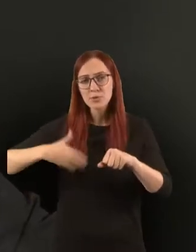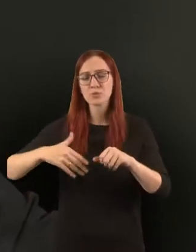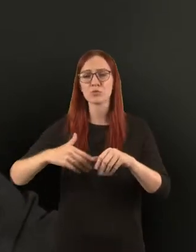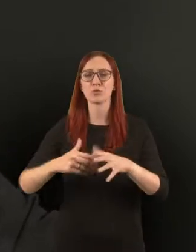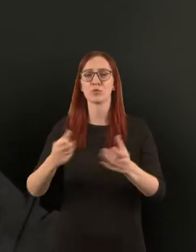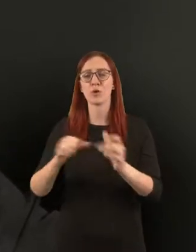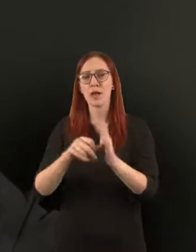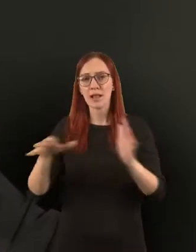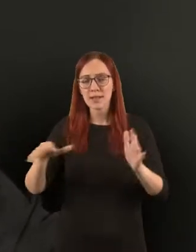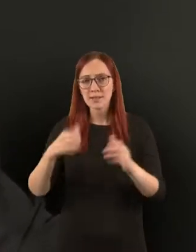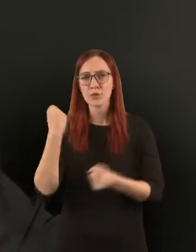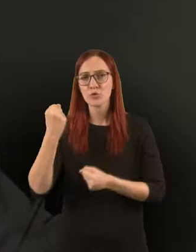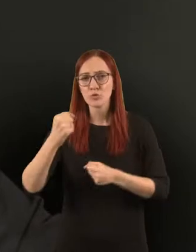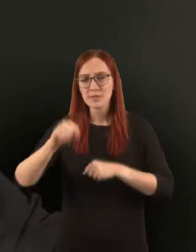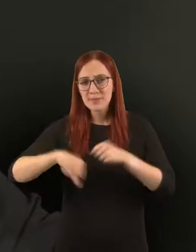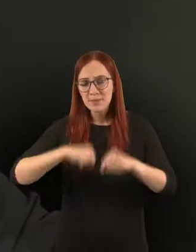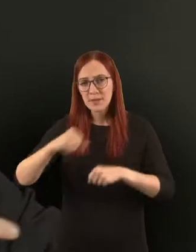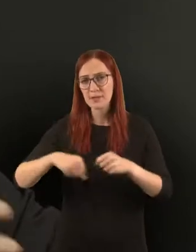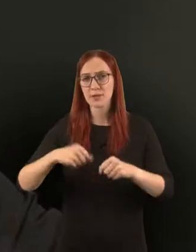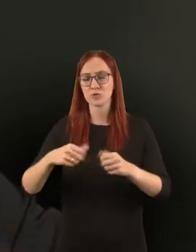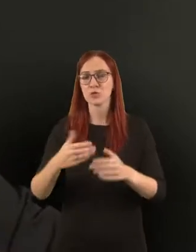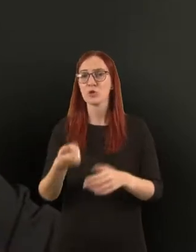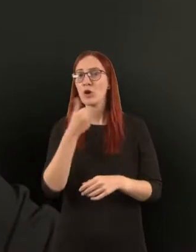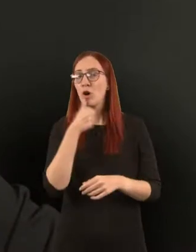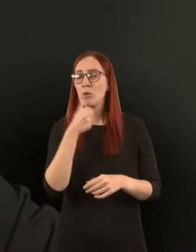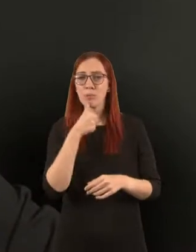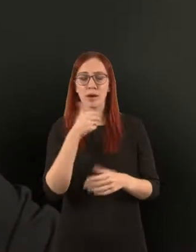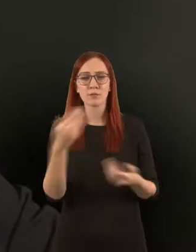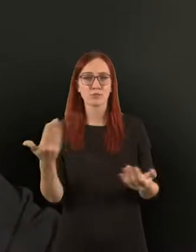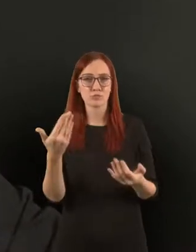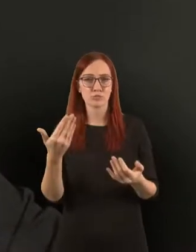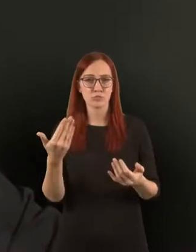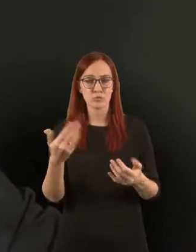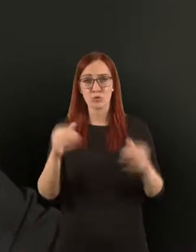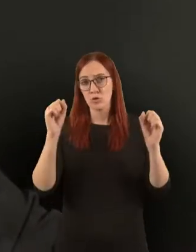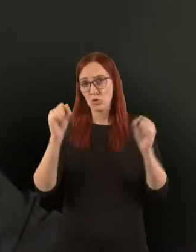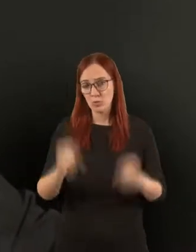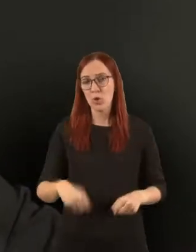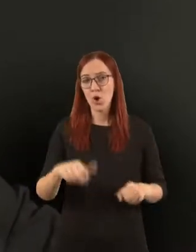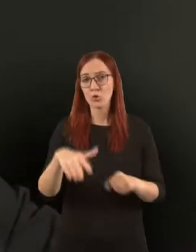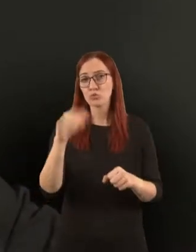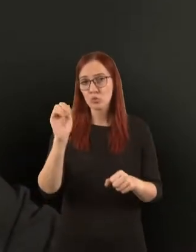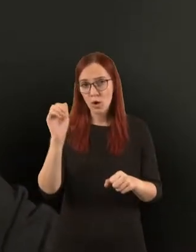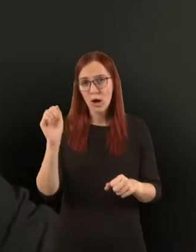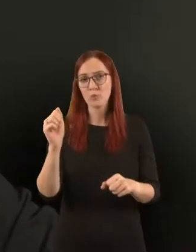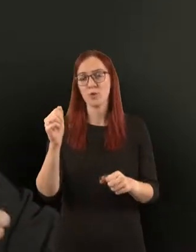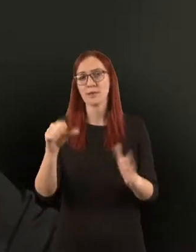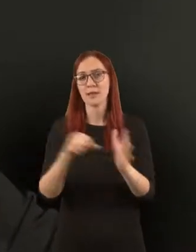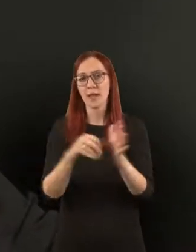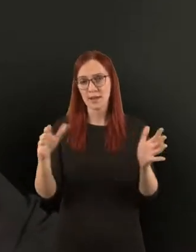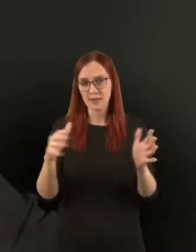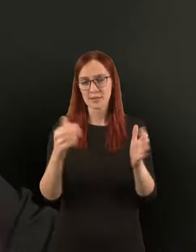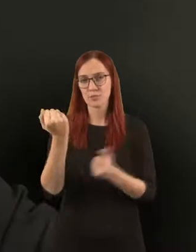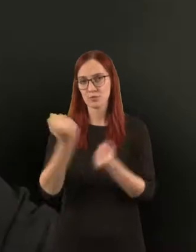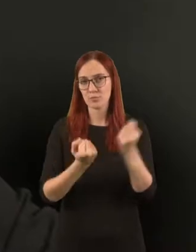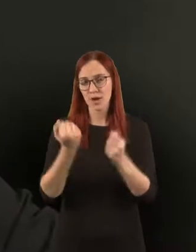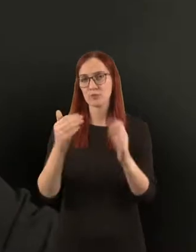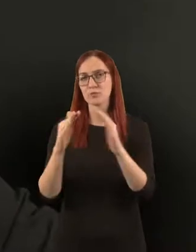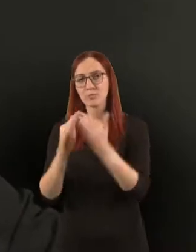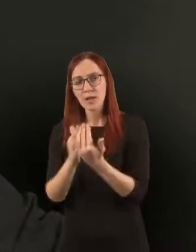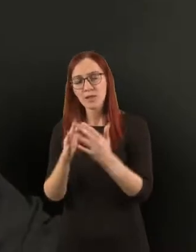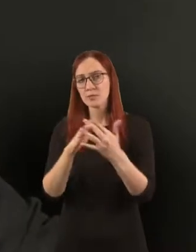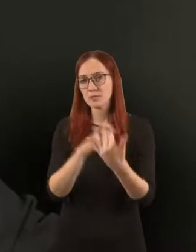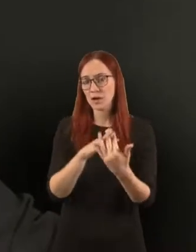individual cars, here in the city or in the rural areas? What are the incentives they need, those business